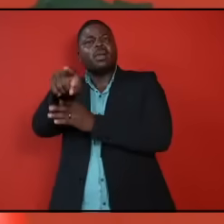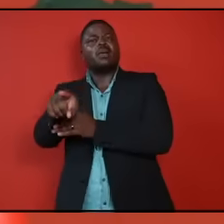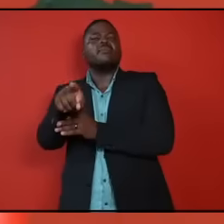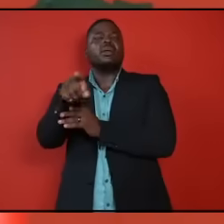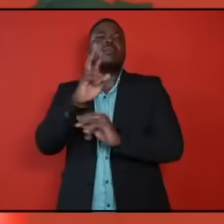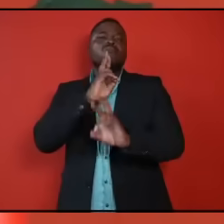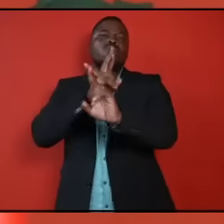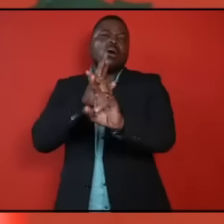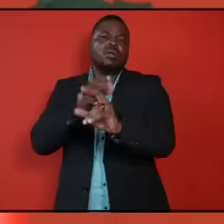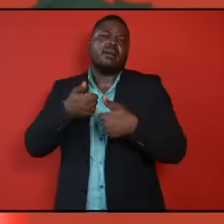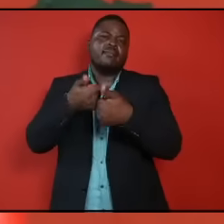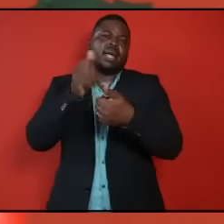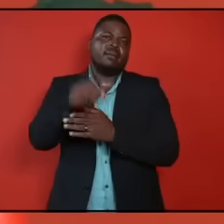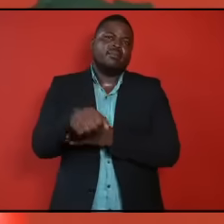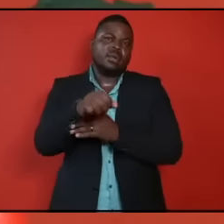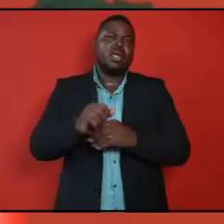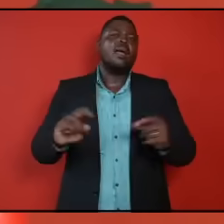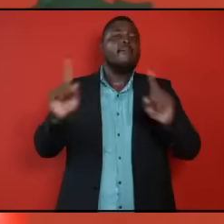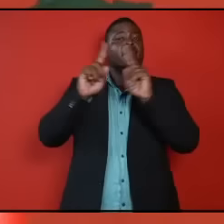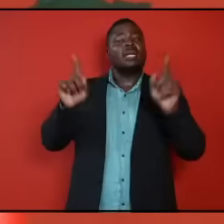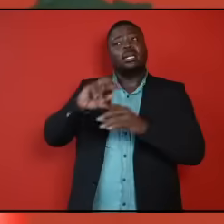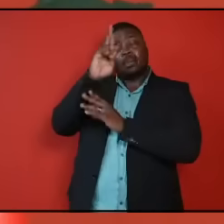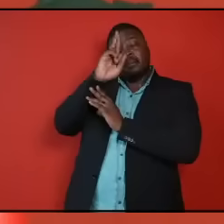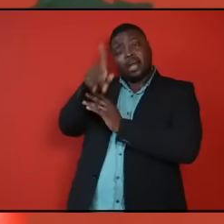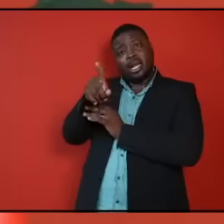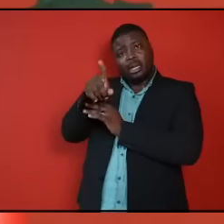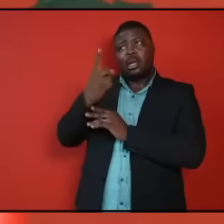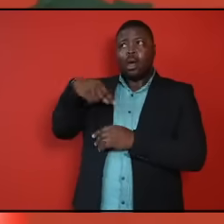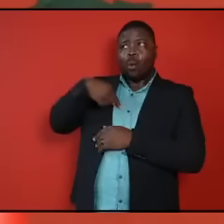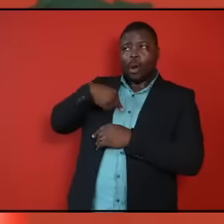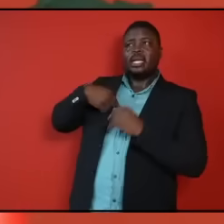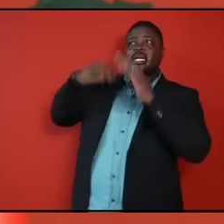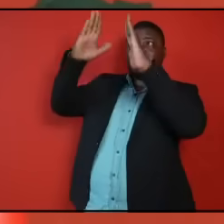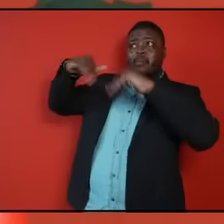We reject this logic that Parliament,